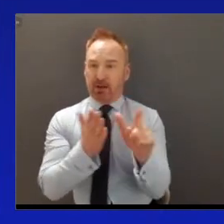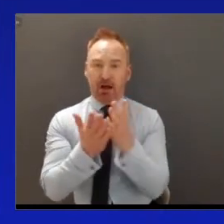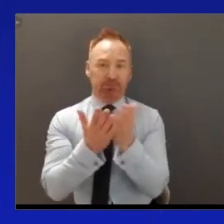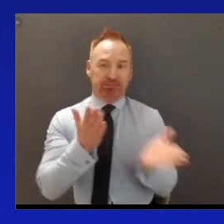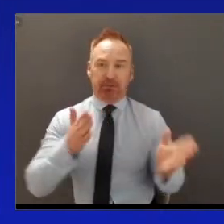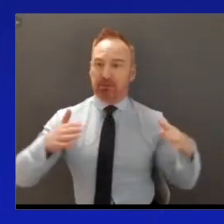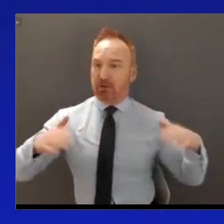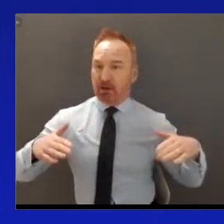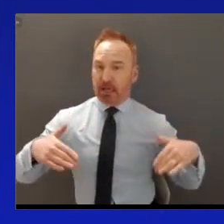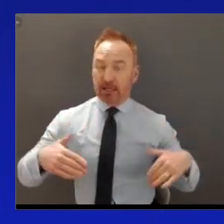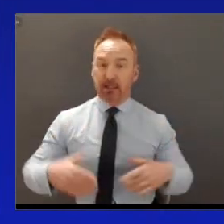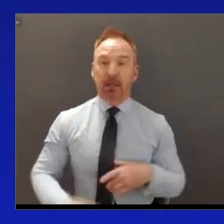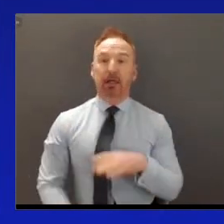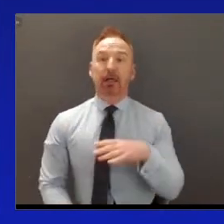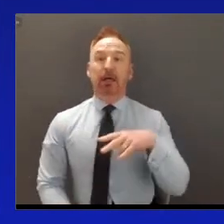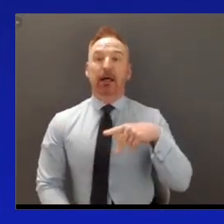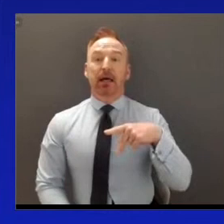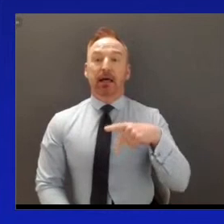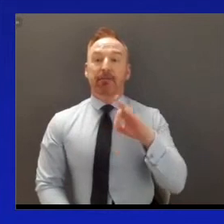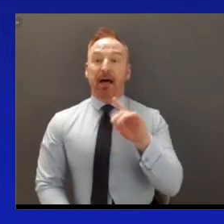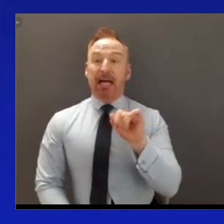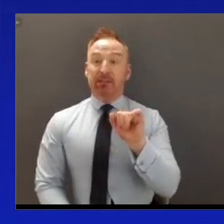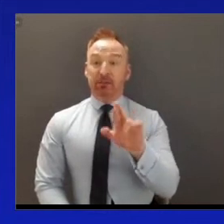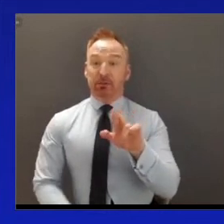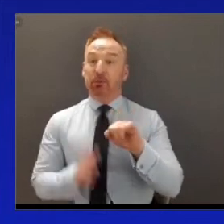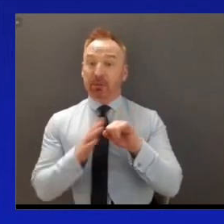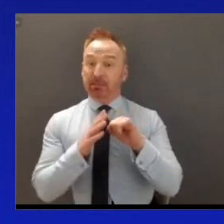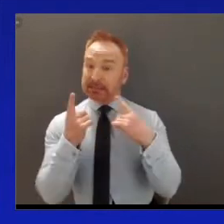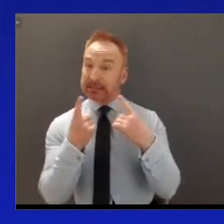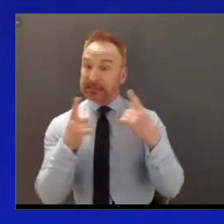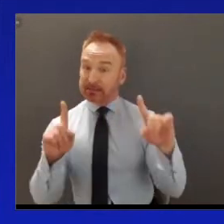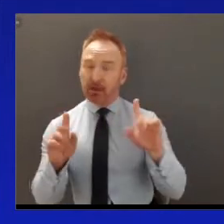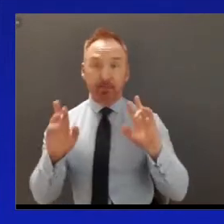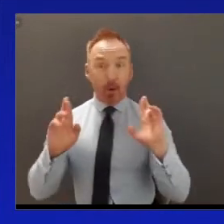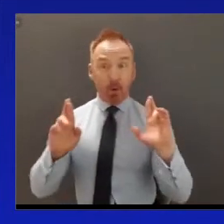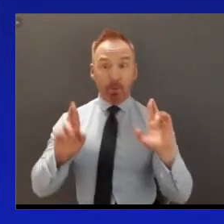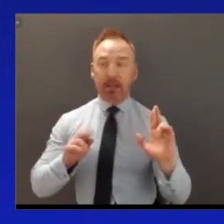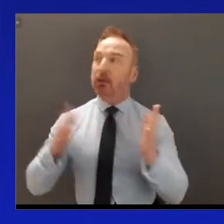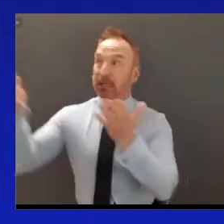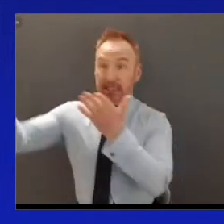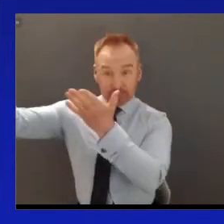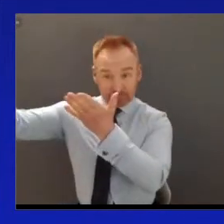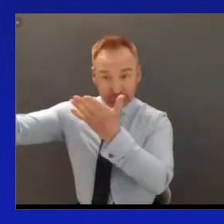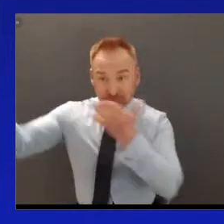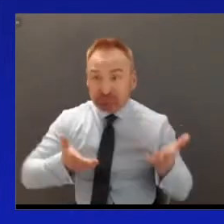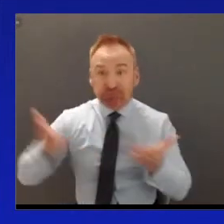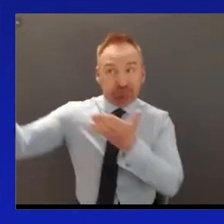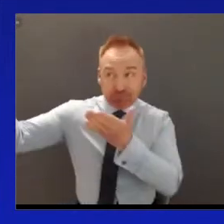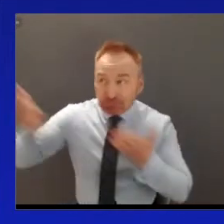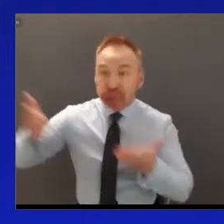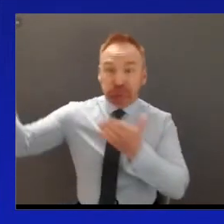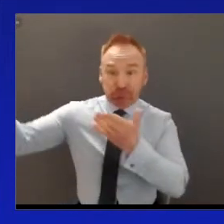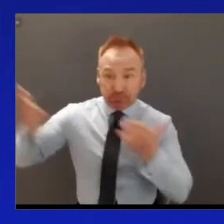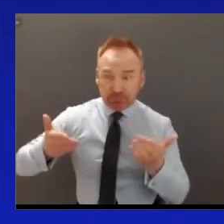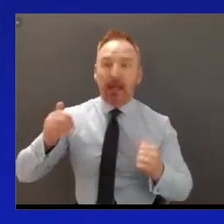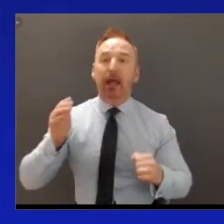and I just hope we can continue to get large amounts of Pfizer, and we'll continue to trot down and continue